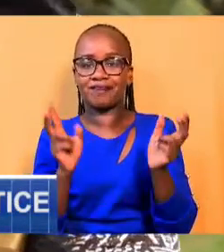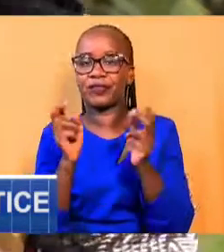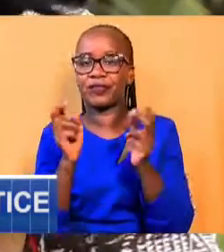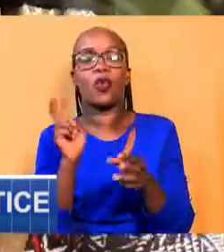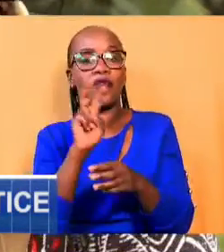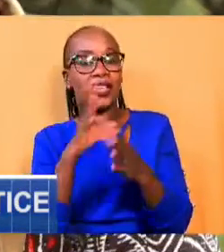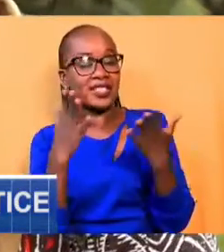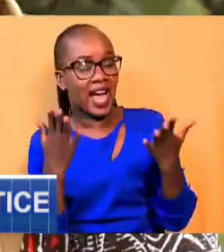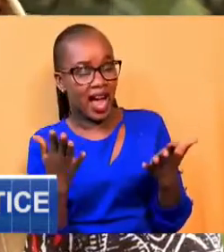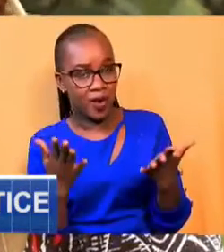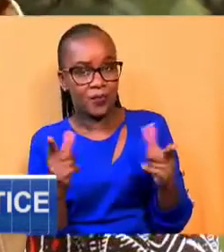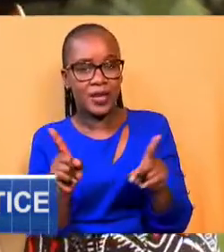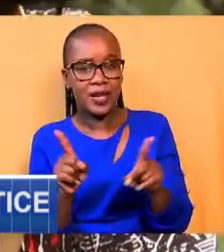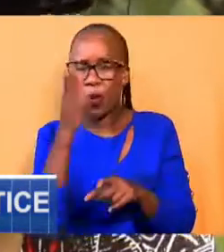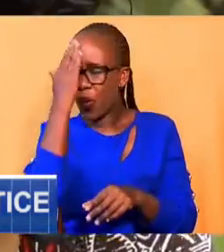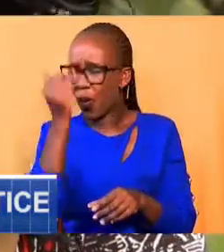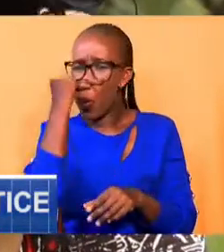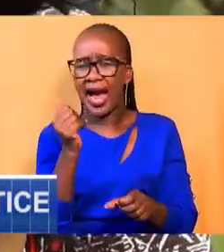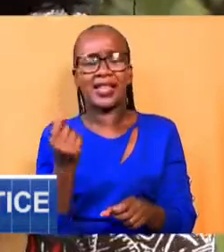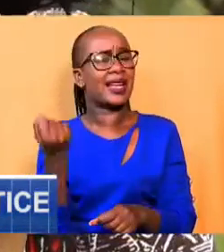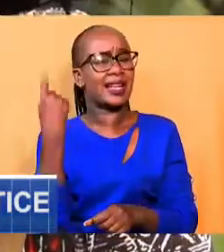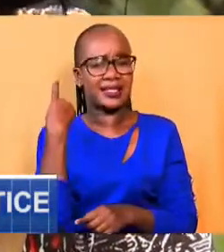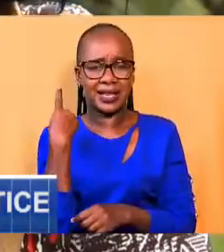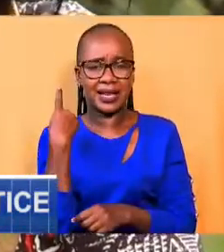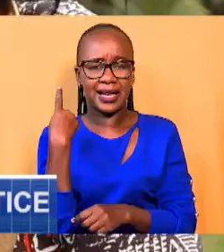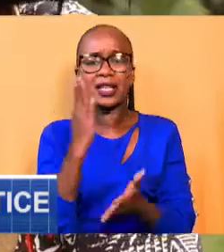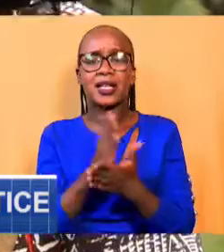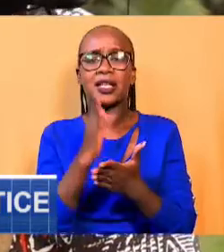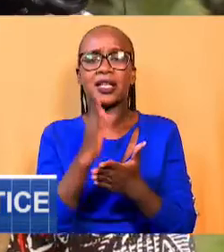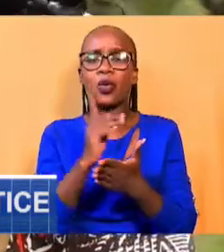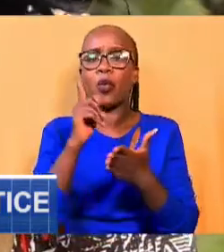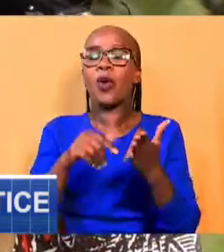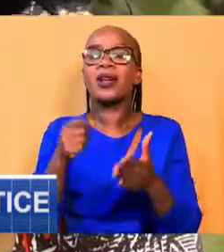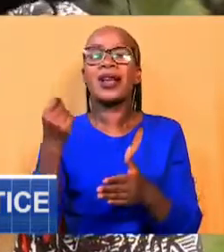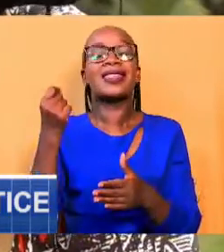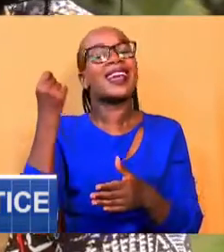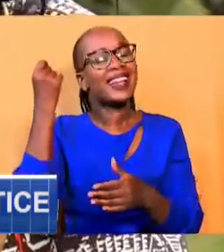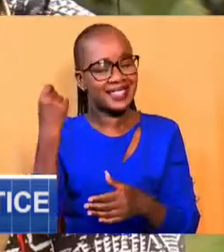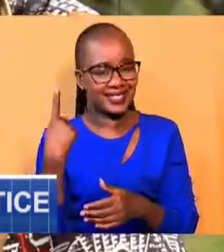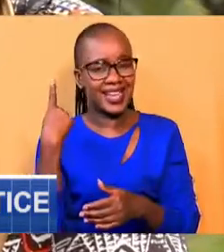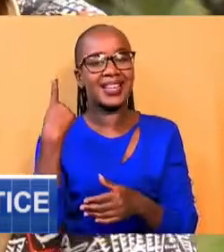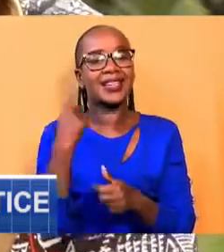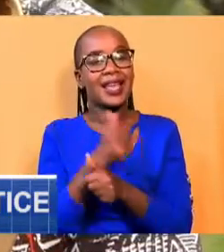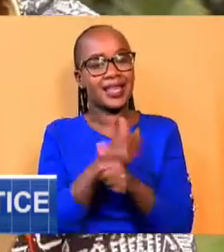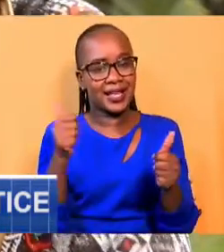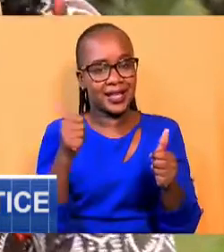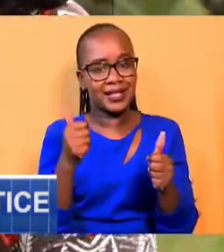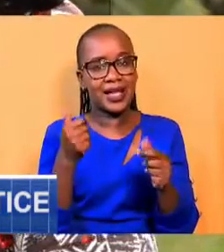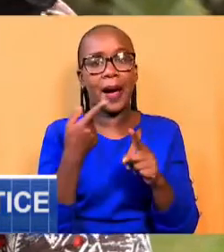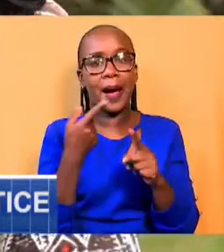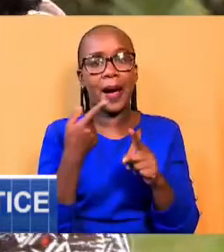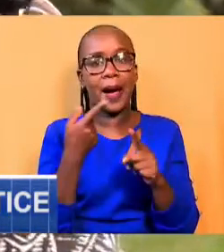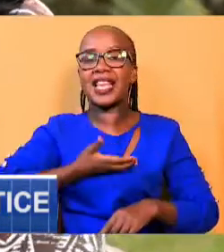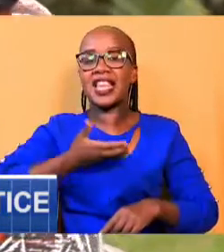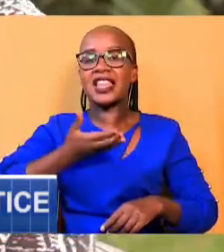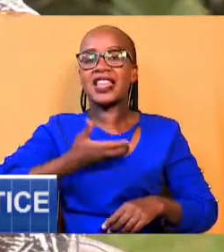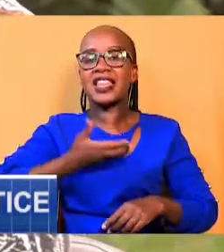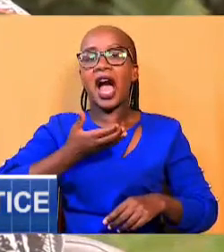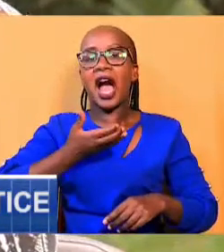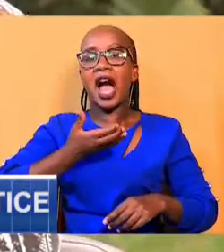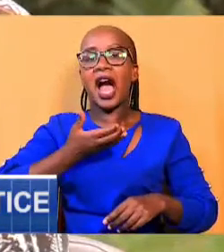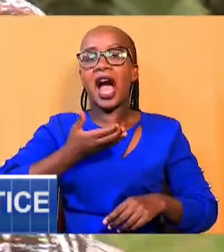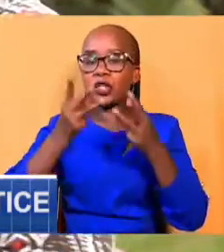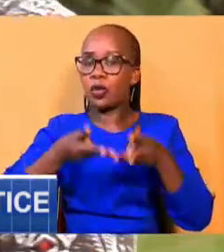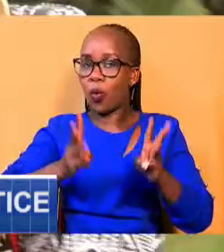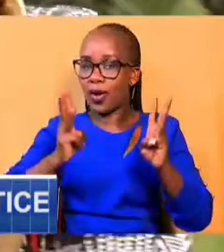like this or like this, because they do understand. It's not that they do not understand, they do understand in their own